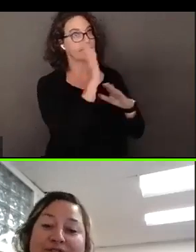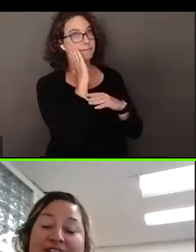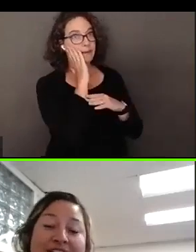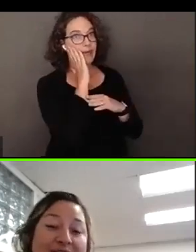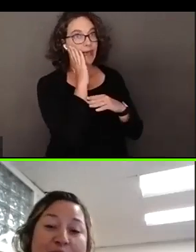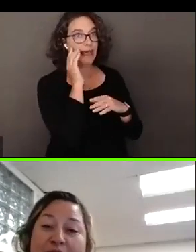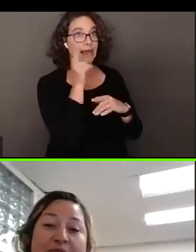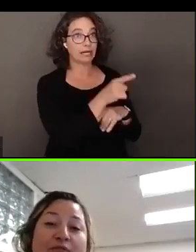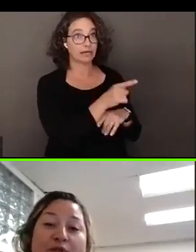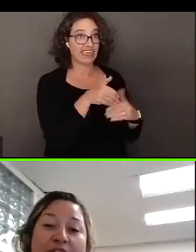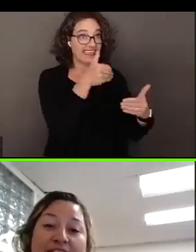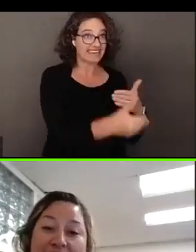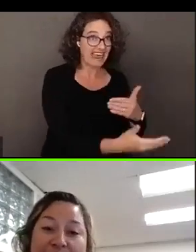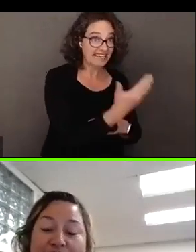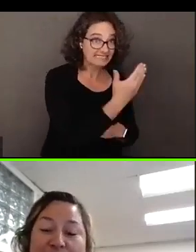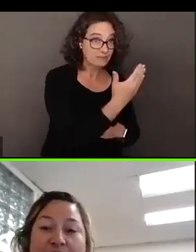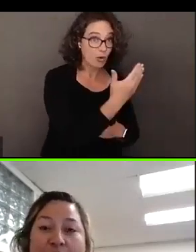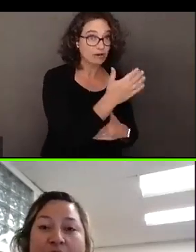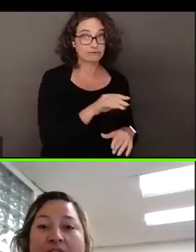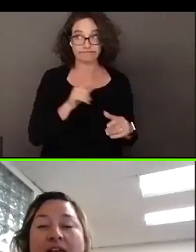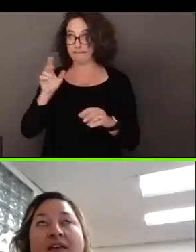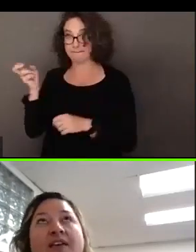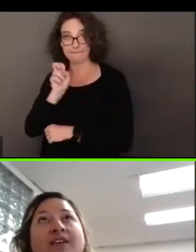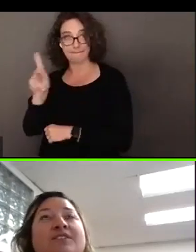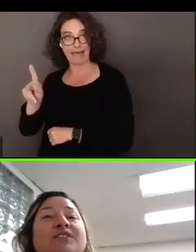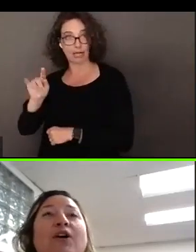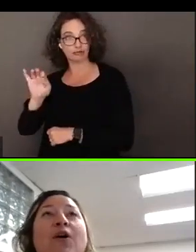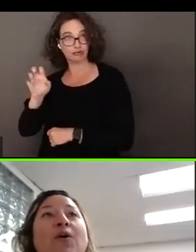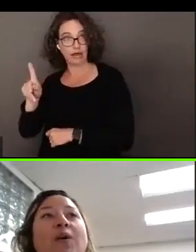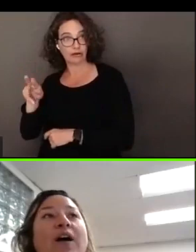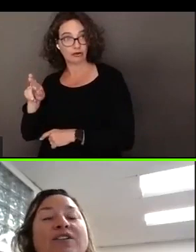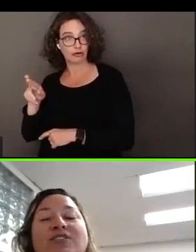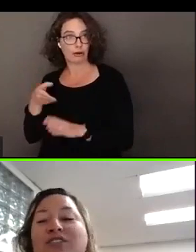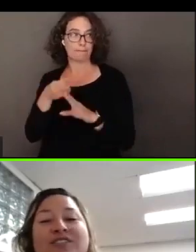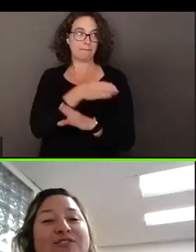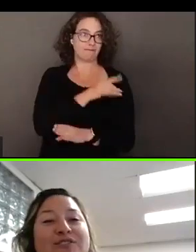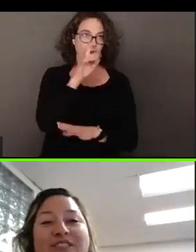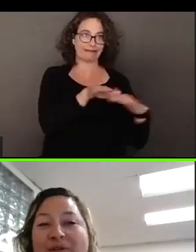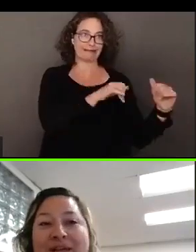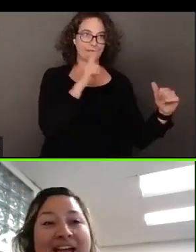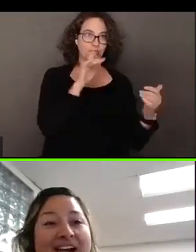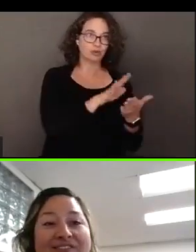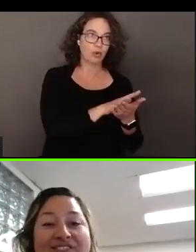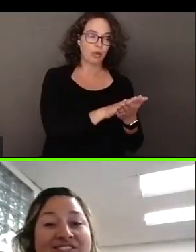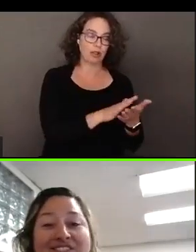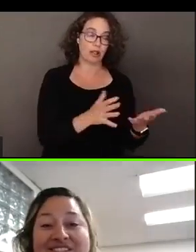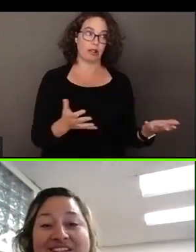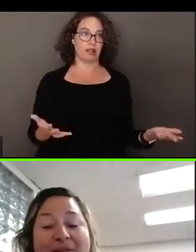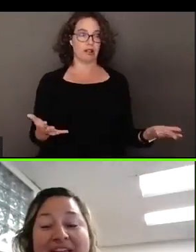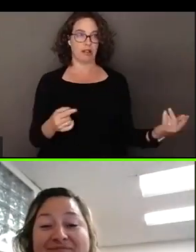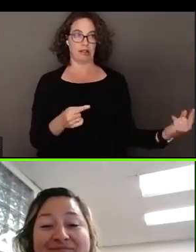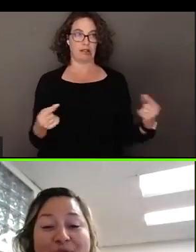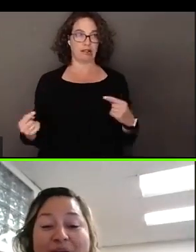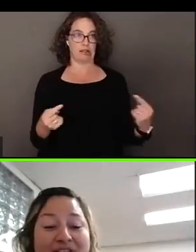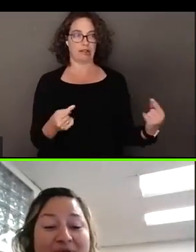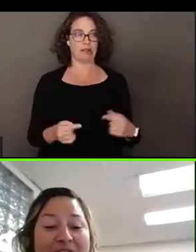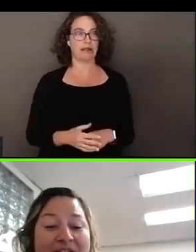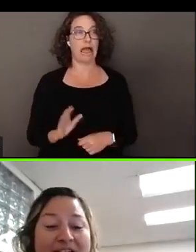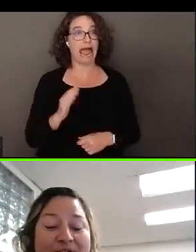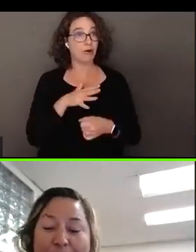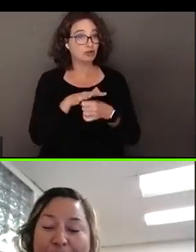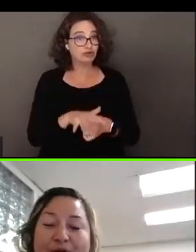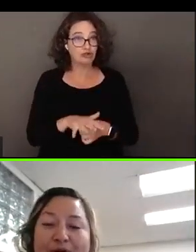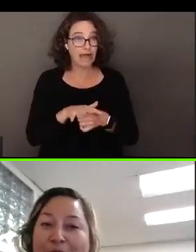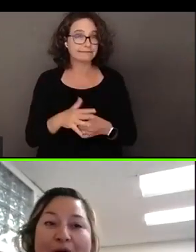in the tractor the next morning before they leave for school. So our stressors that we have are just, you have